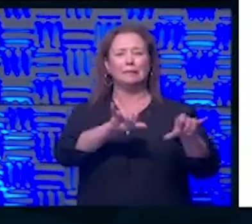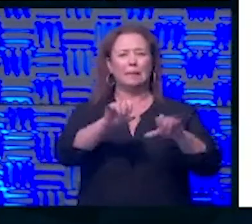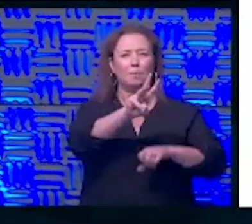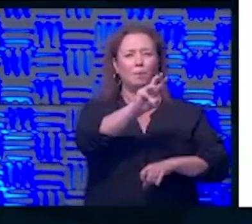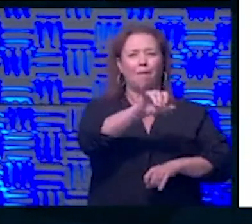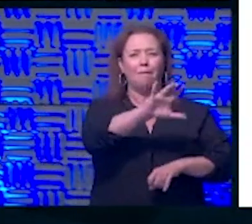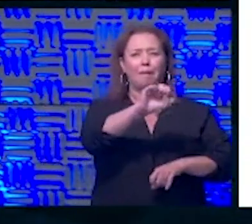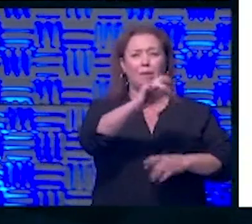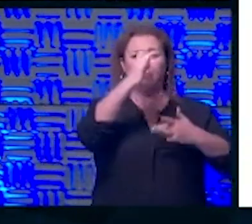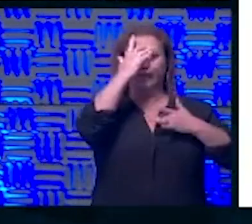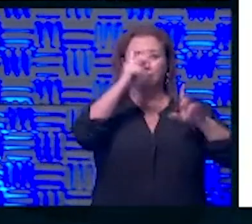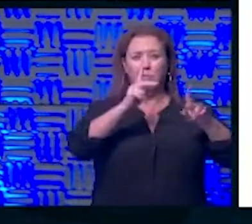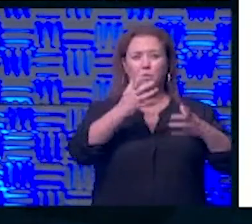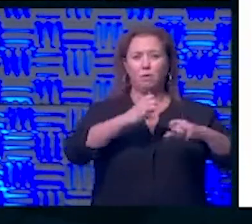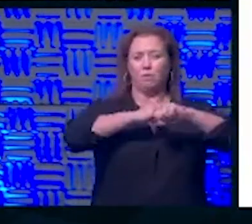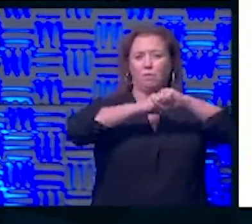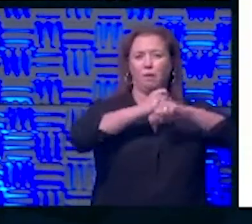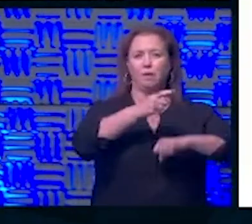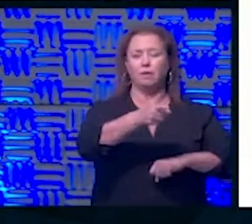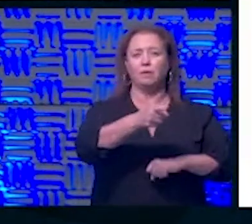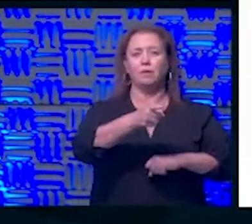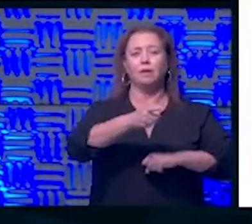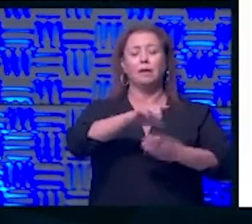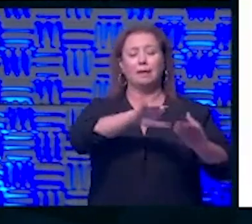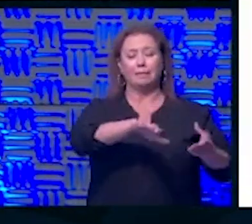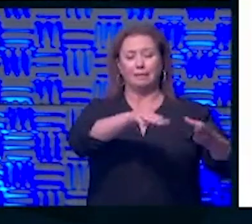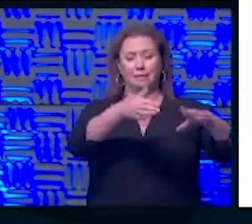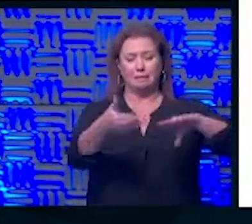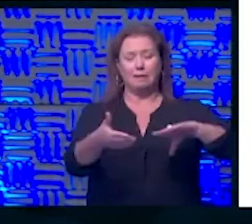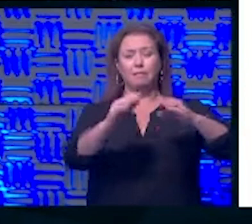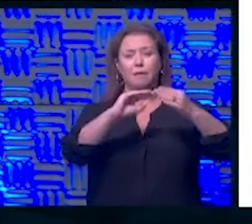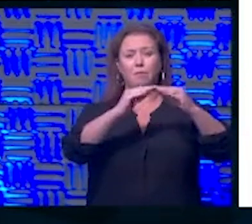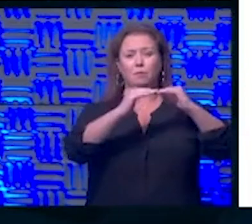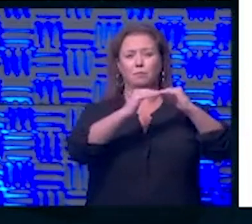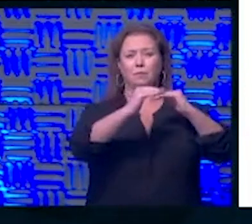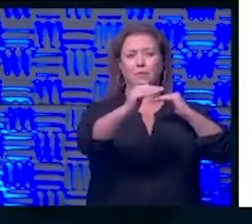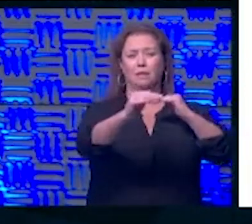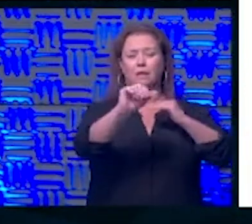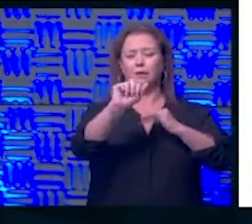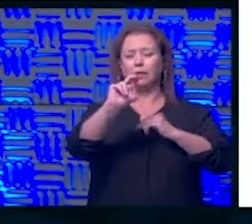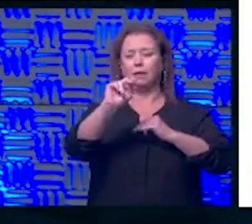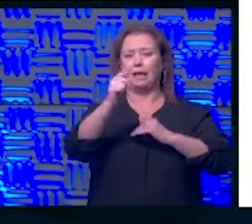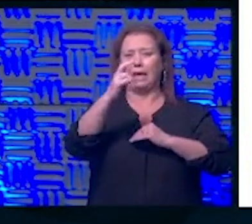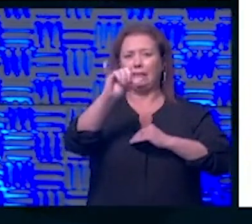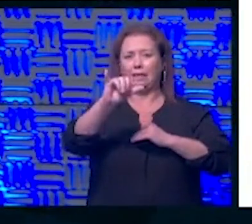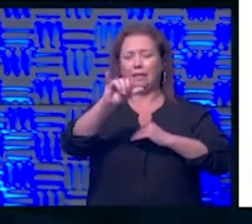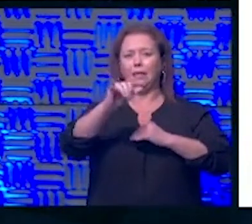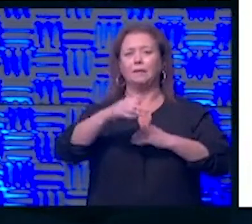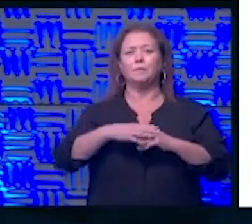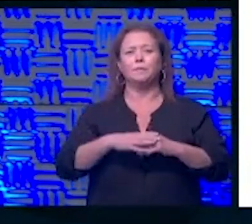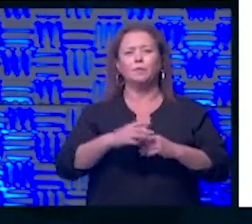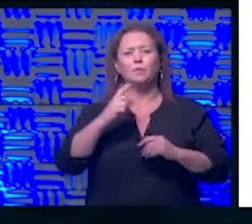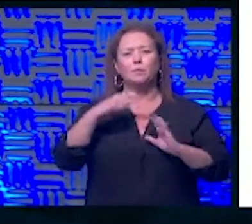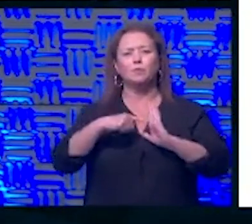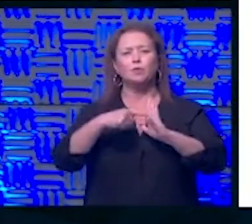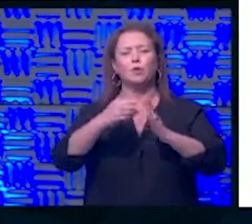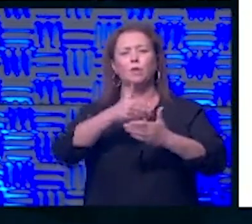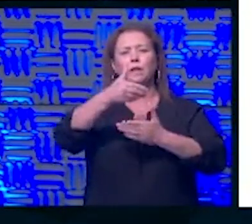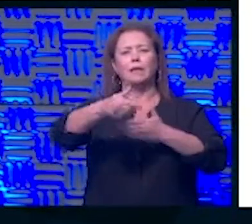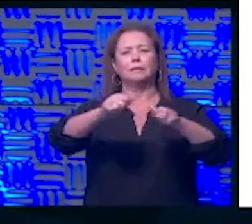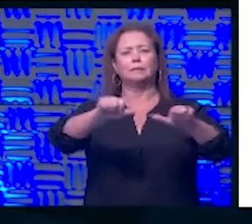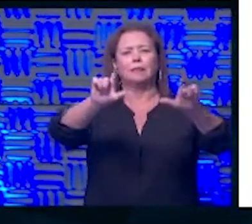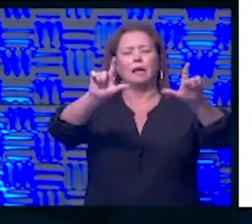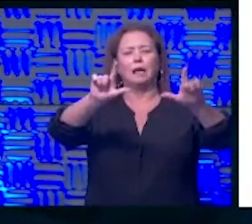But the deaths have been very stable, so that's good. Anthony, you could go to the next one. This is our